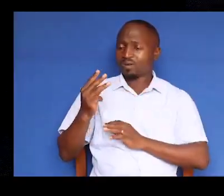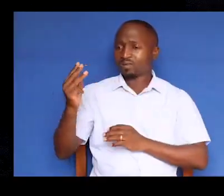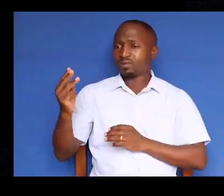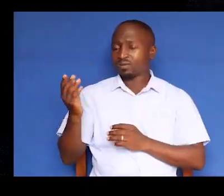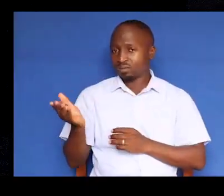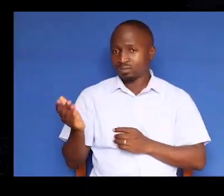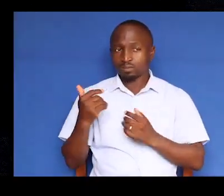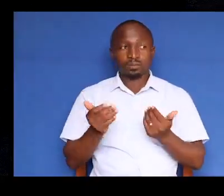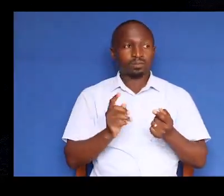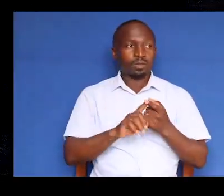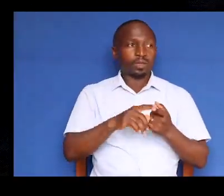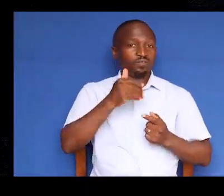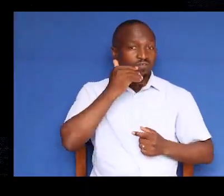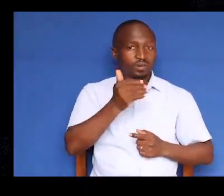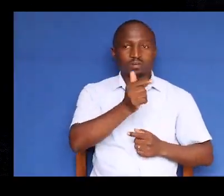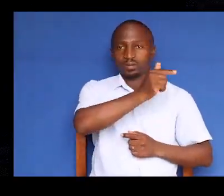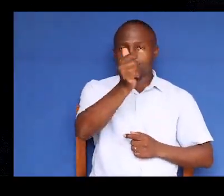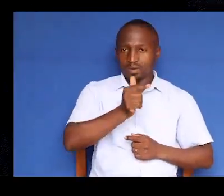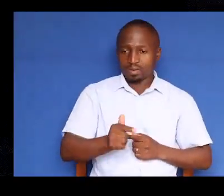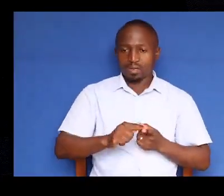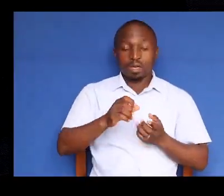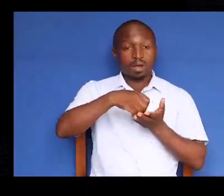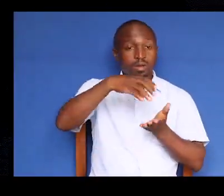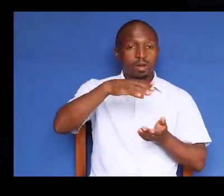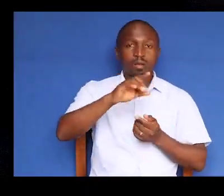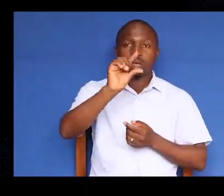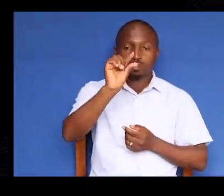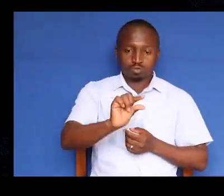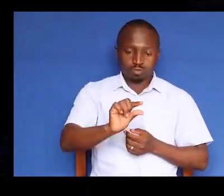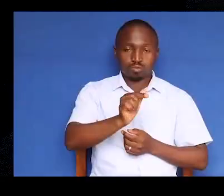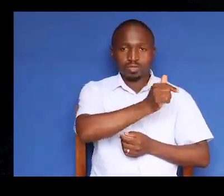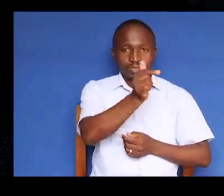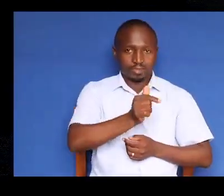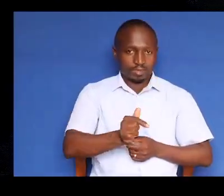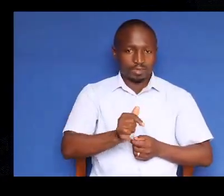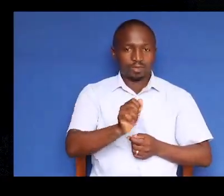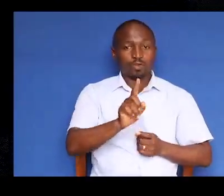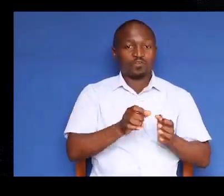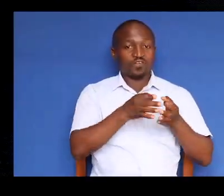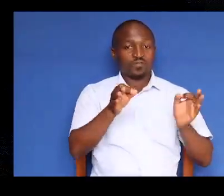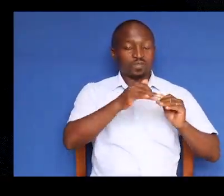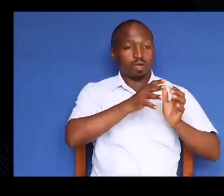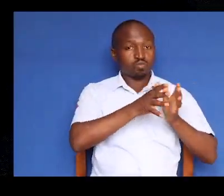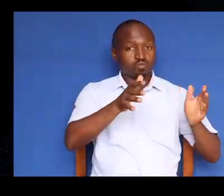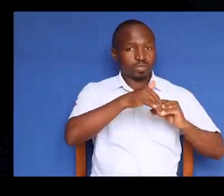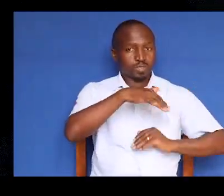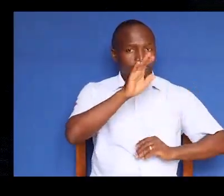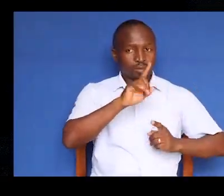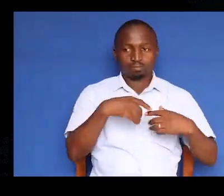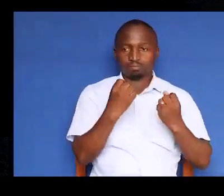something. So the least or low opportunity cost is at Tanzania country. So Tanzania is the